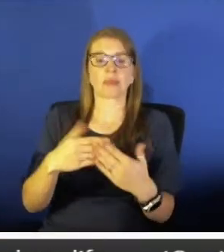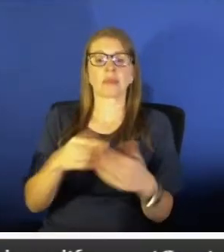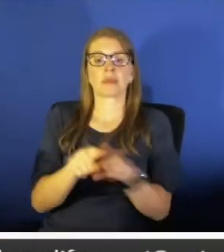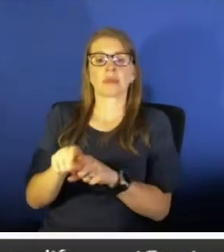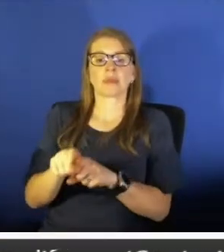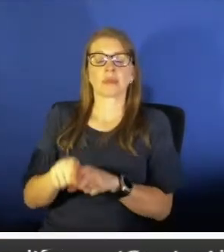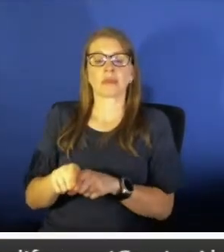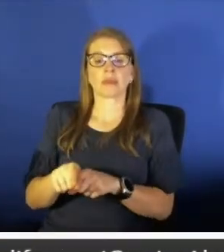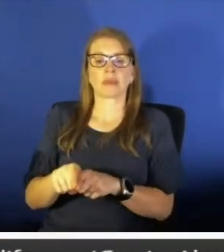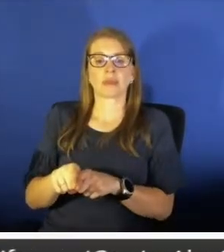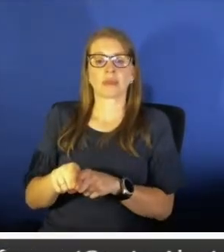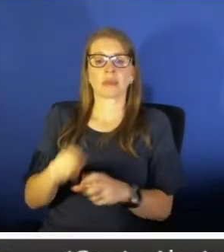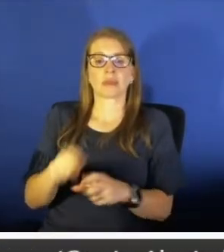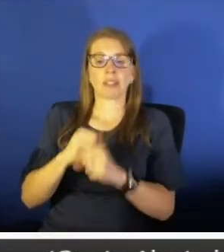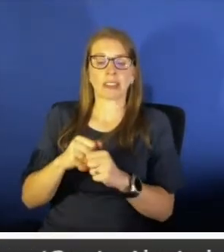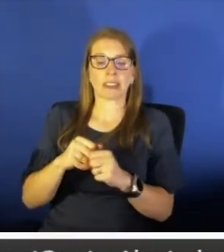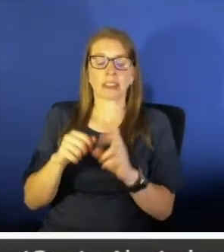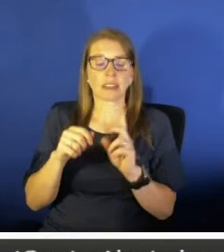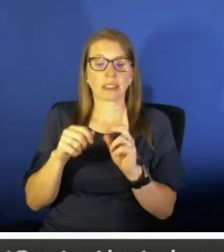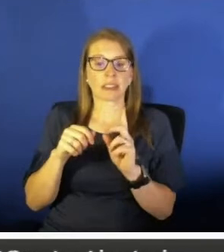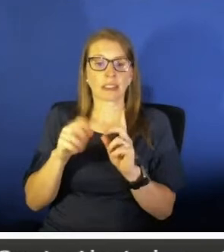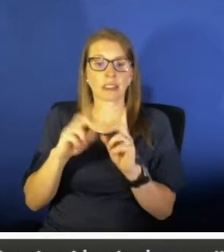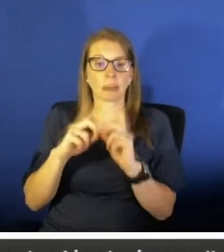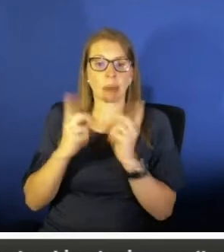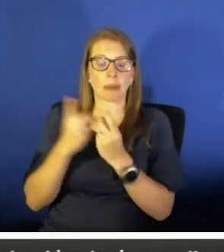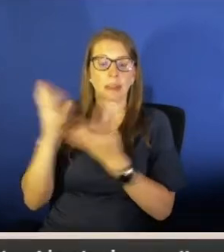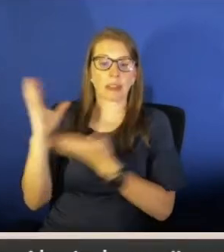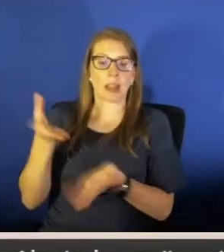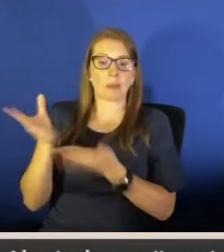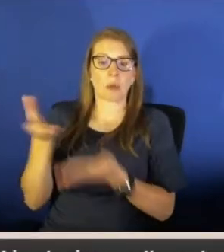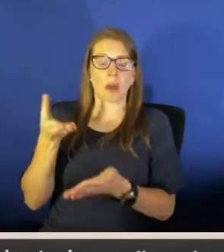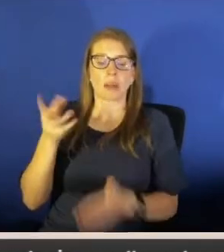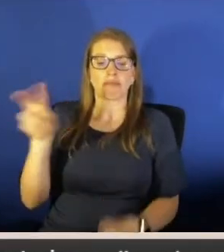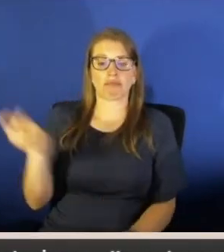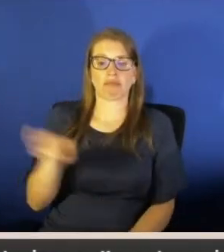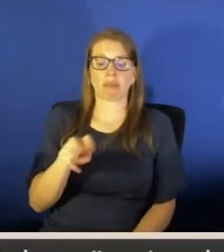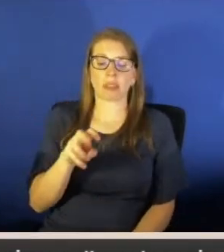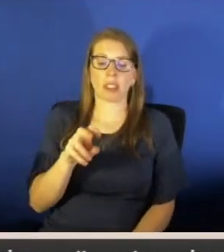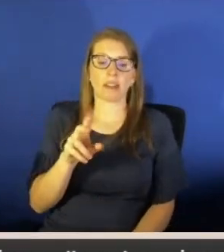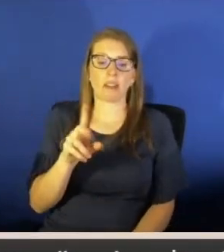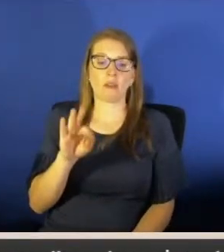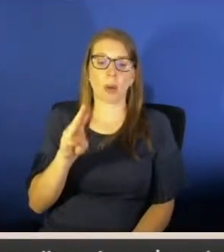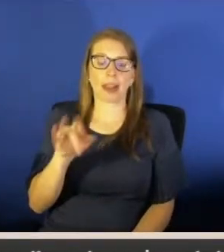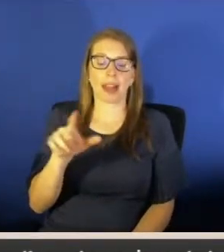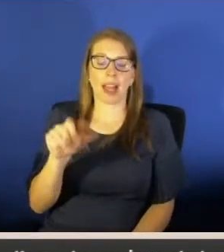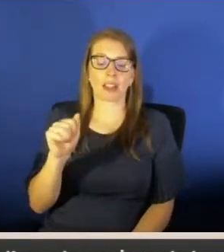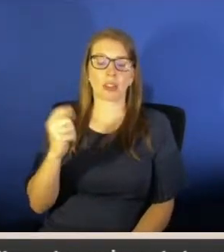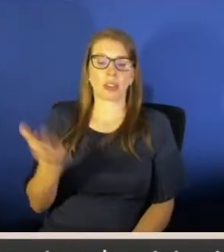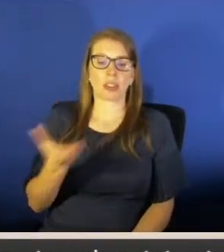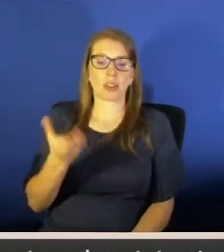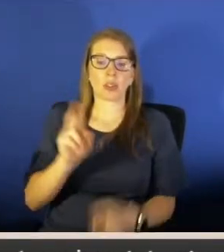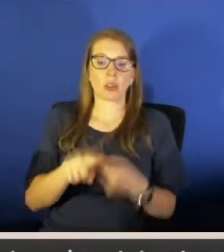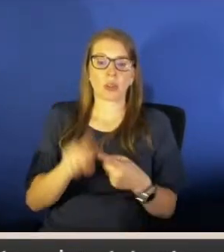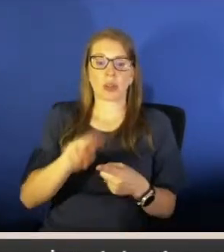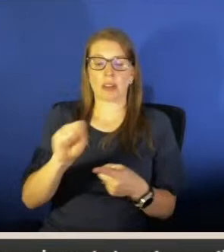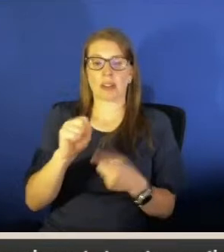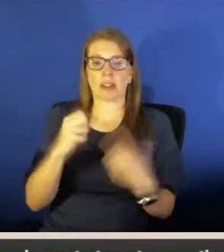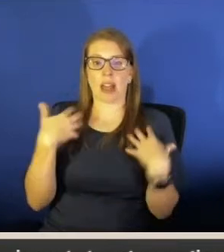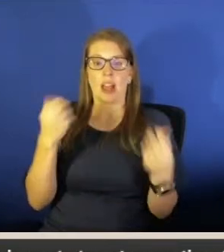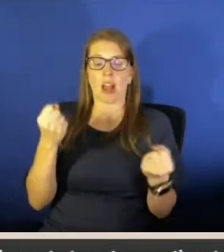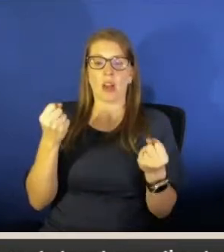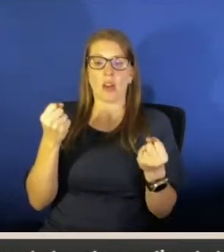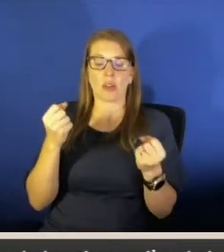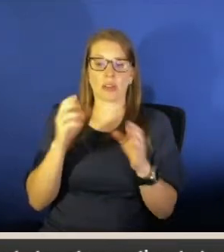use commercial carriers to import the formula here to the United States. While for some it's good news, health system pediatrician Dr.